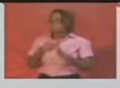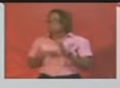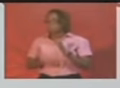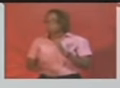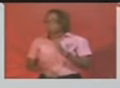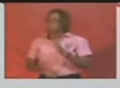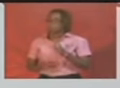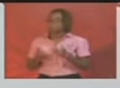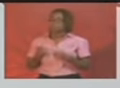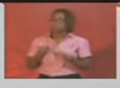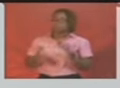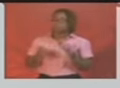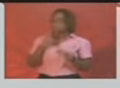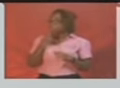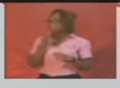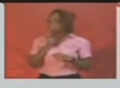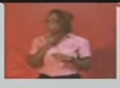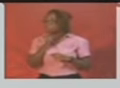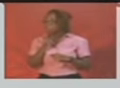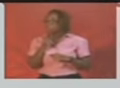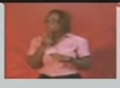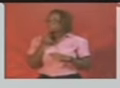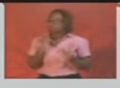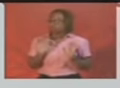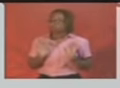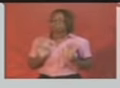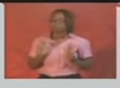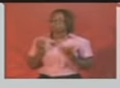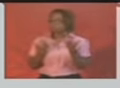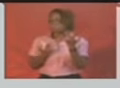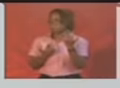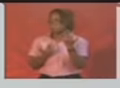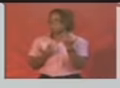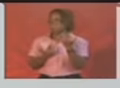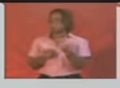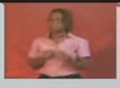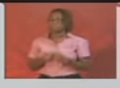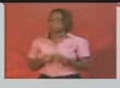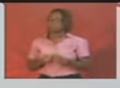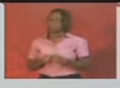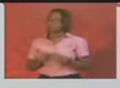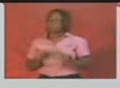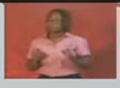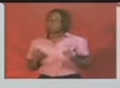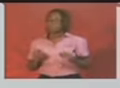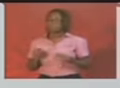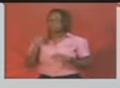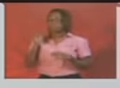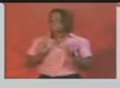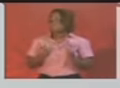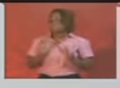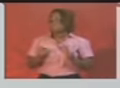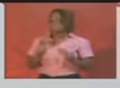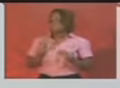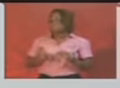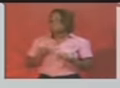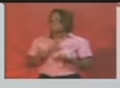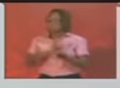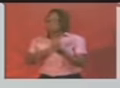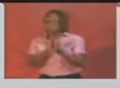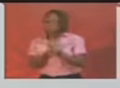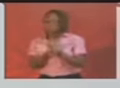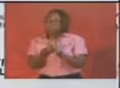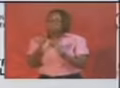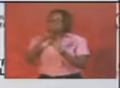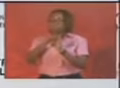stakeholders to see any national policy changes will be required when it comes to consideration of that low birth rate. Okay. Thank you.